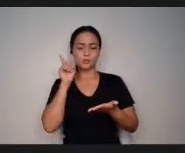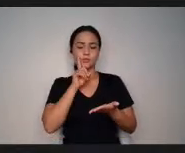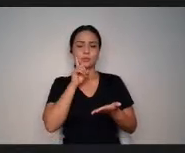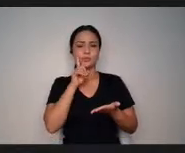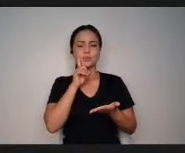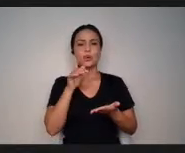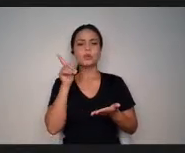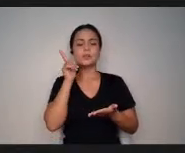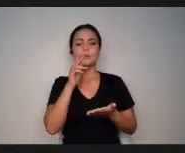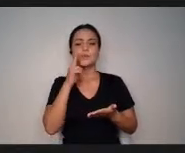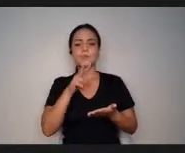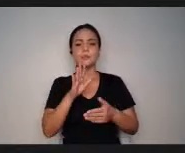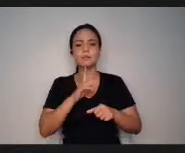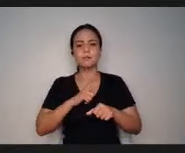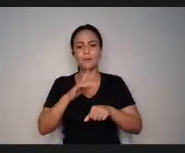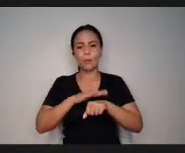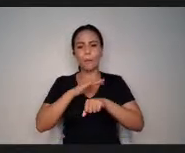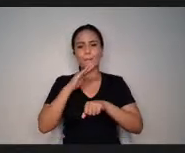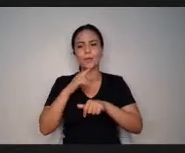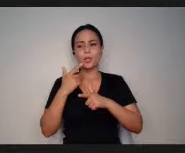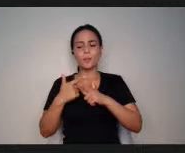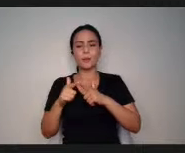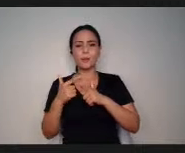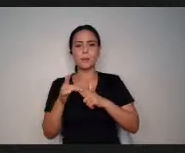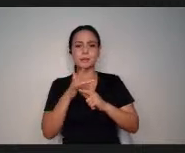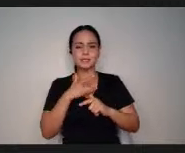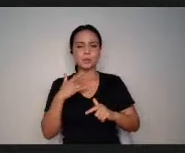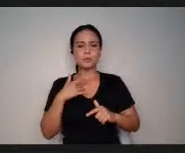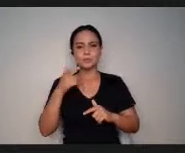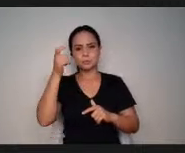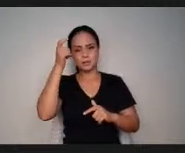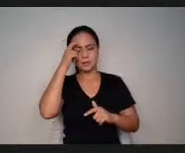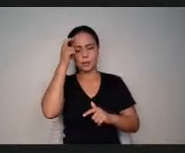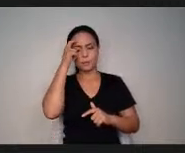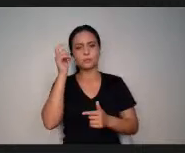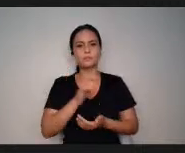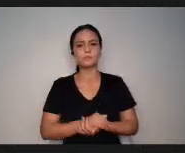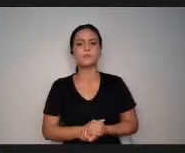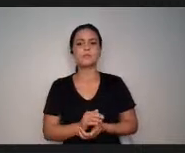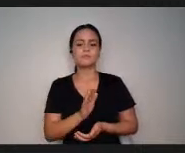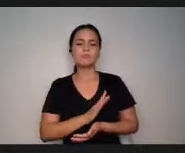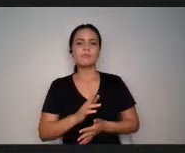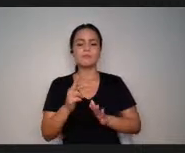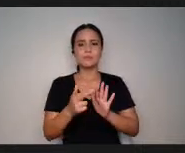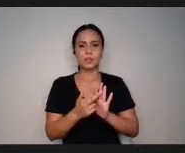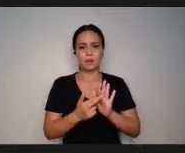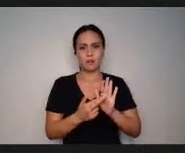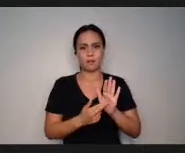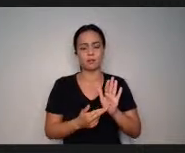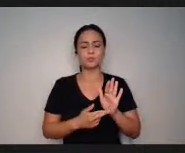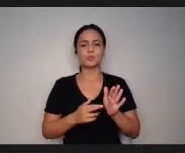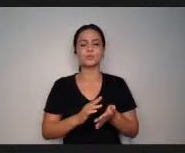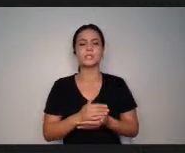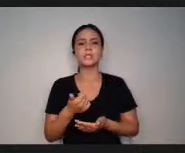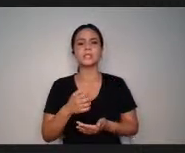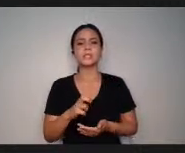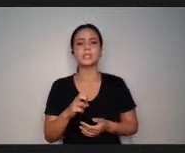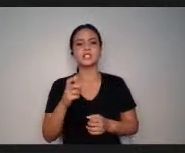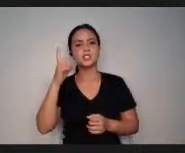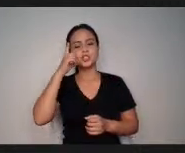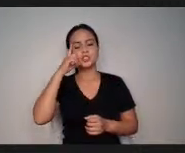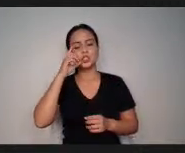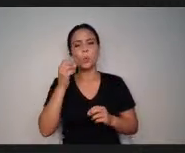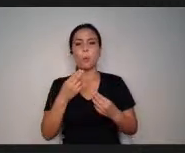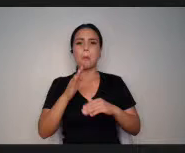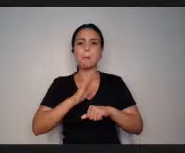health. This was poor mental health reported for 15 days or more in the past month. So between 2002 and